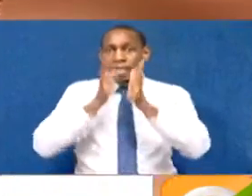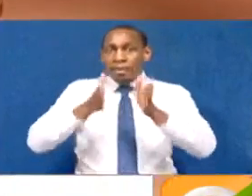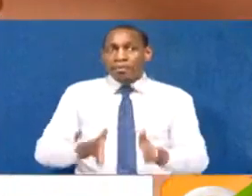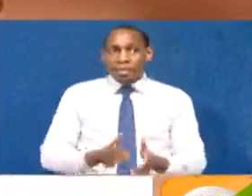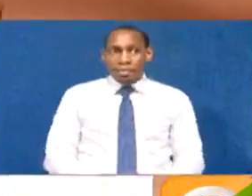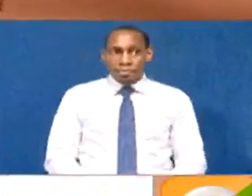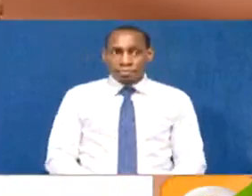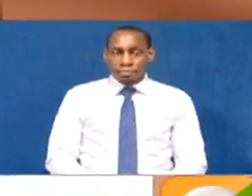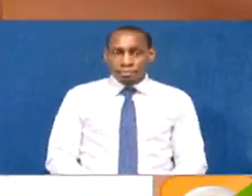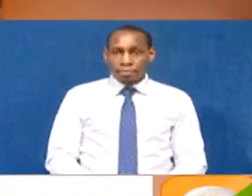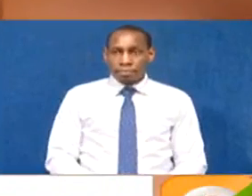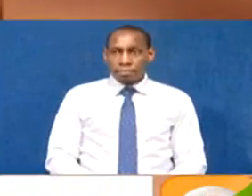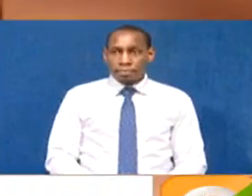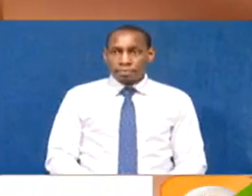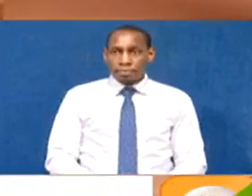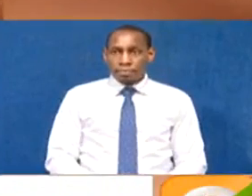reportees.